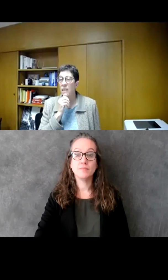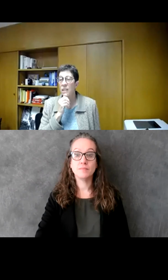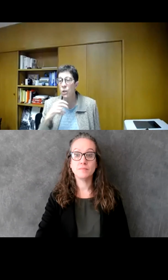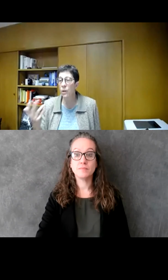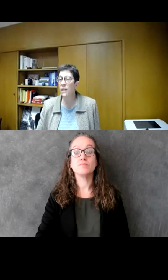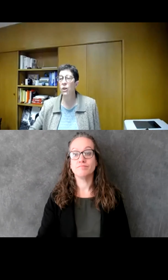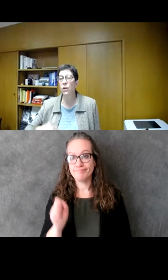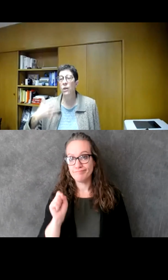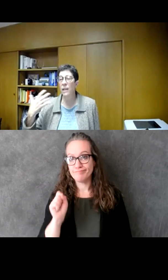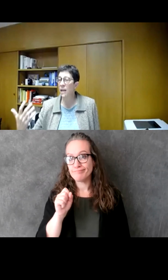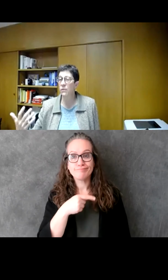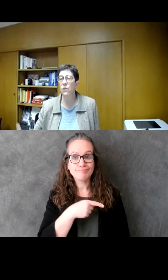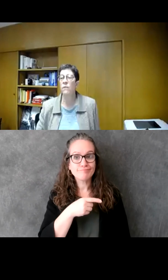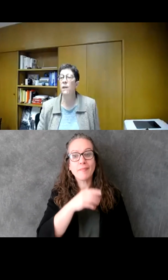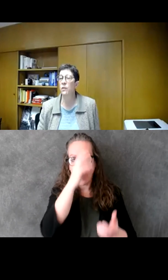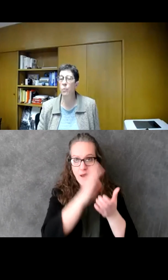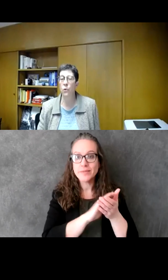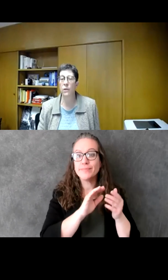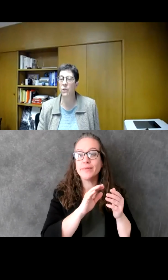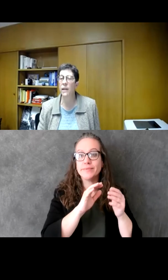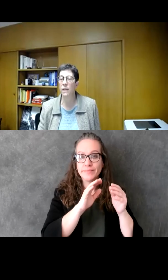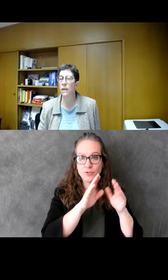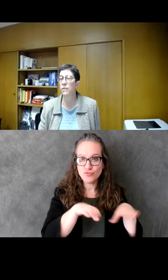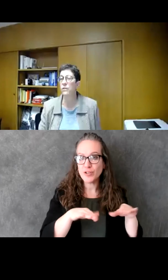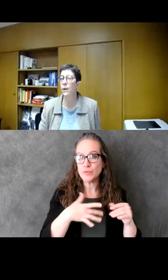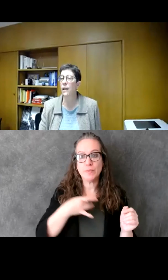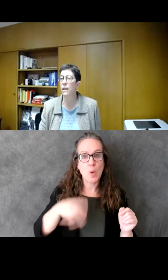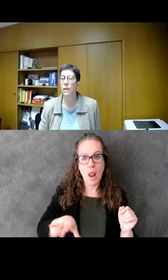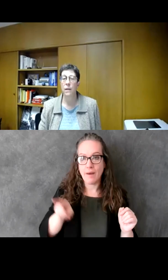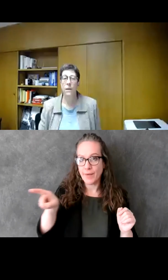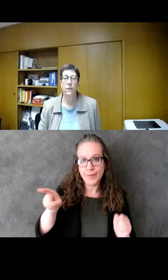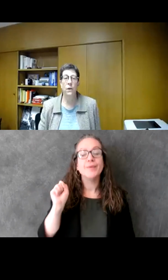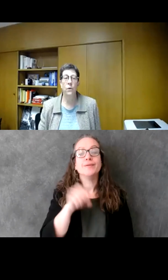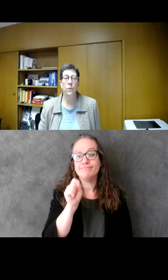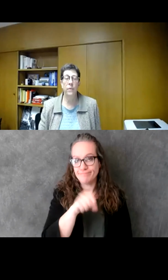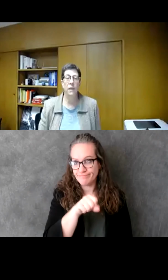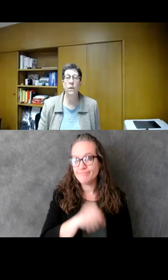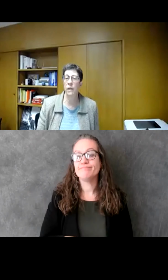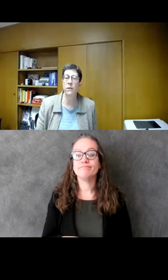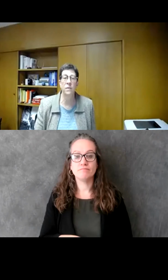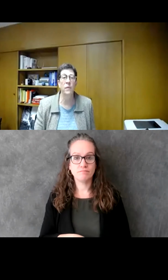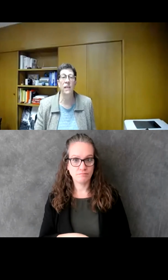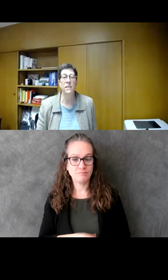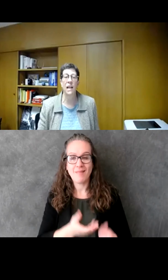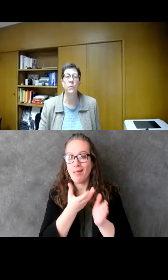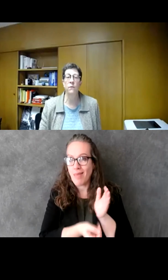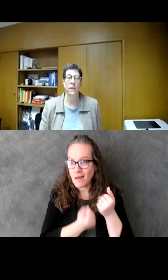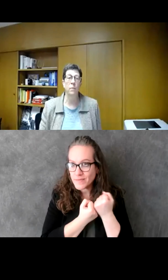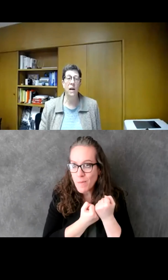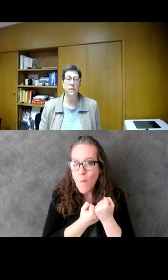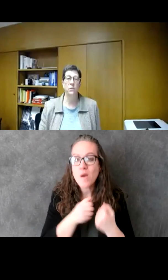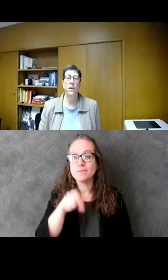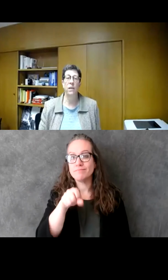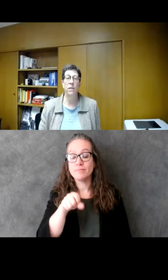Yeah, kids don't like her, lack of strong family support. You're nailing it. This is great. So here are some of the things that I would